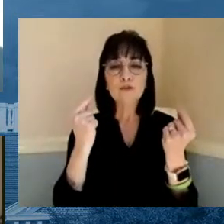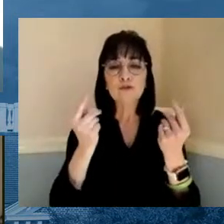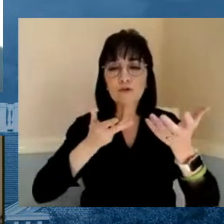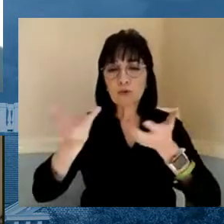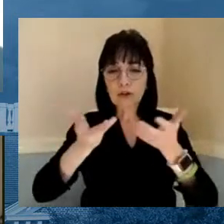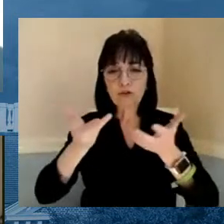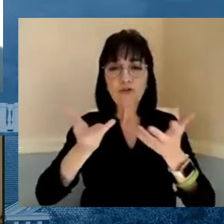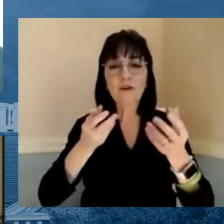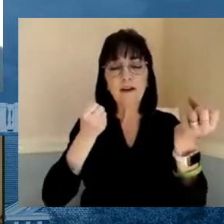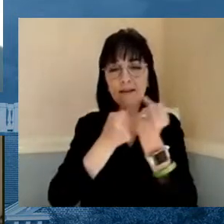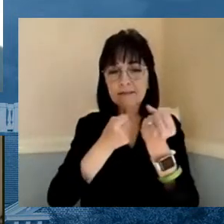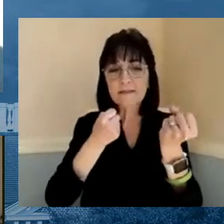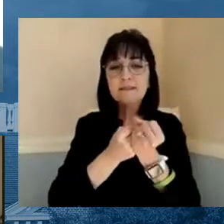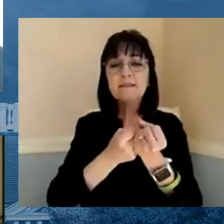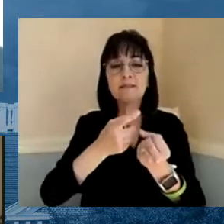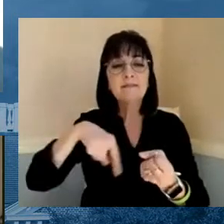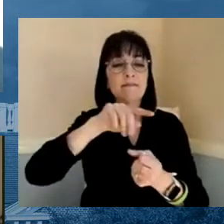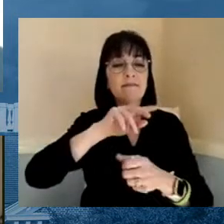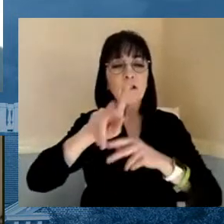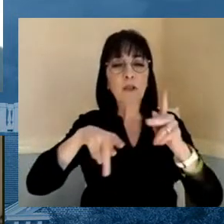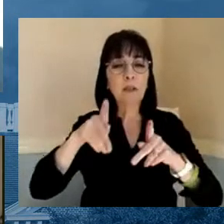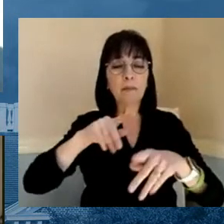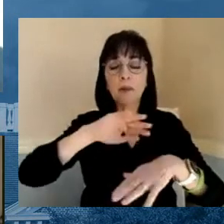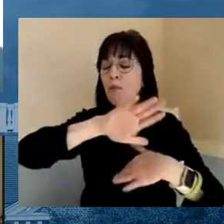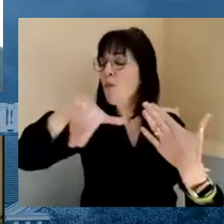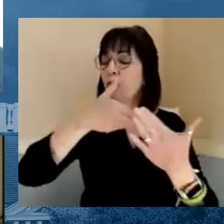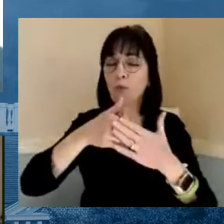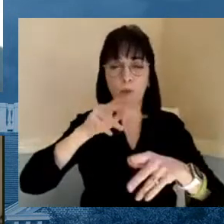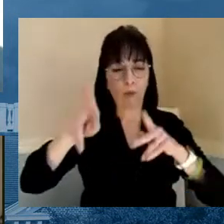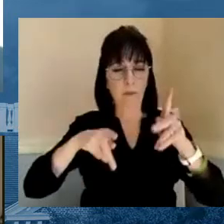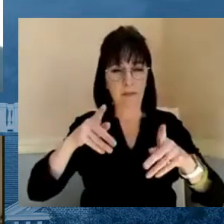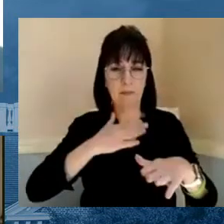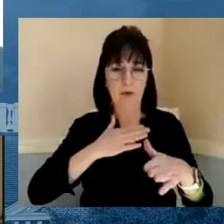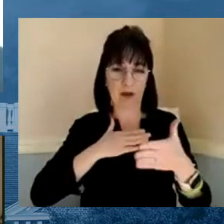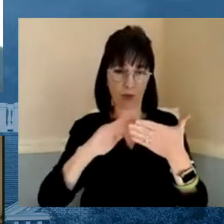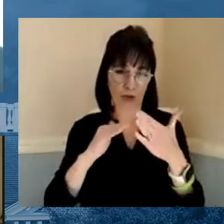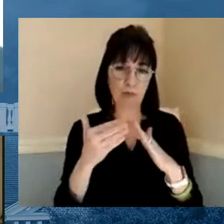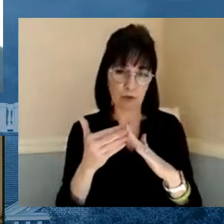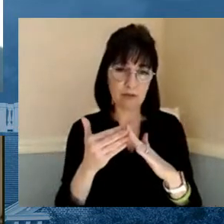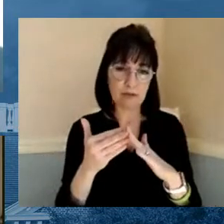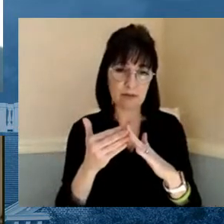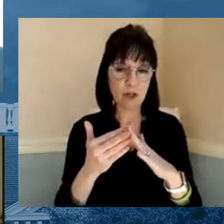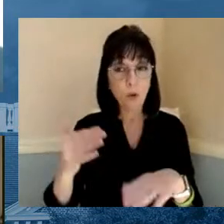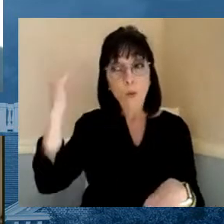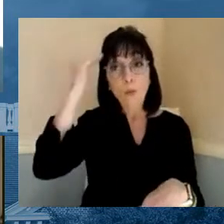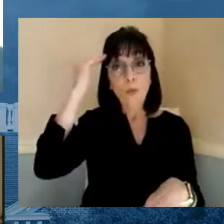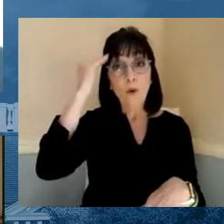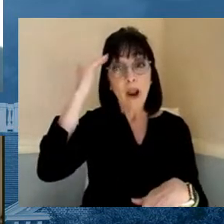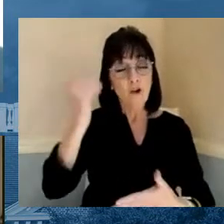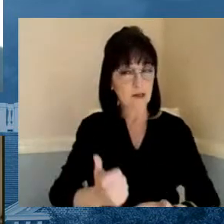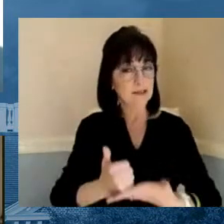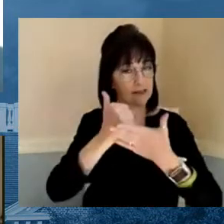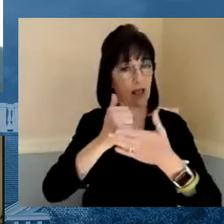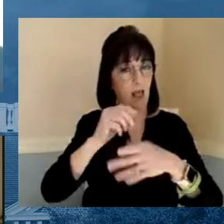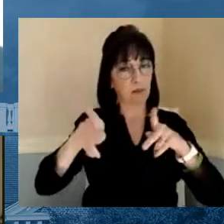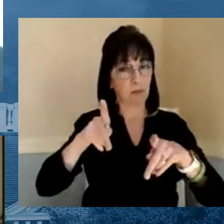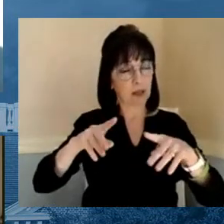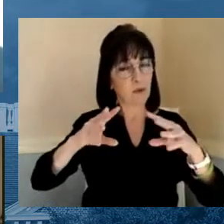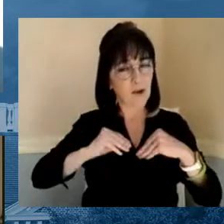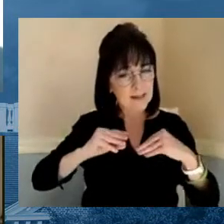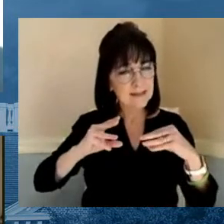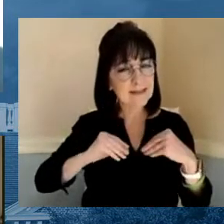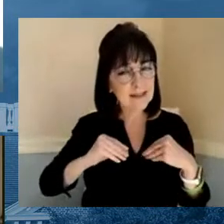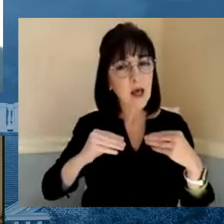communities. I think awareness has led to increased acceptance. But acceptance we're just at the start